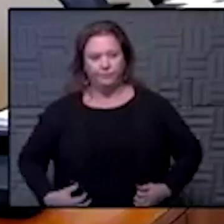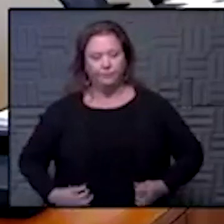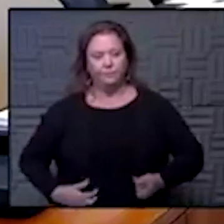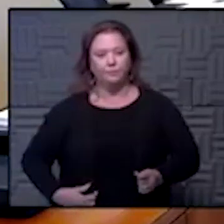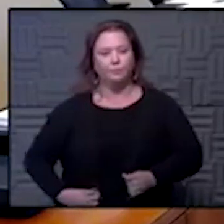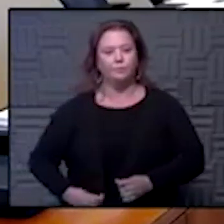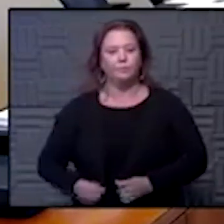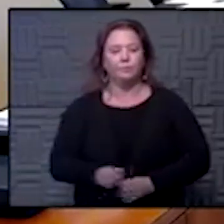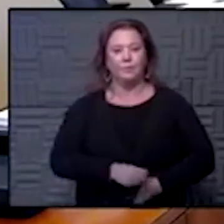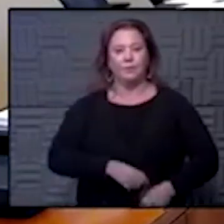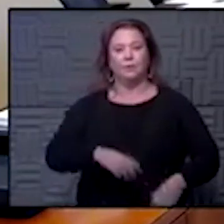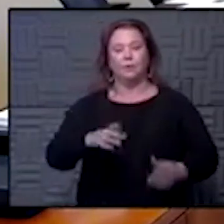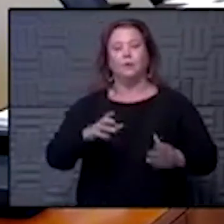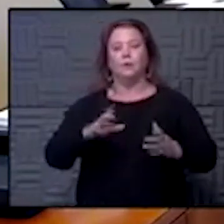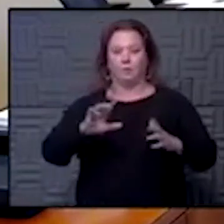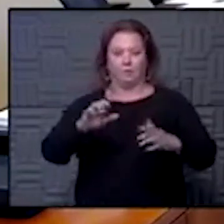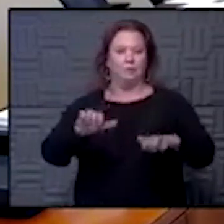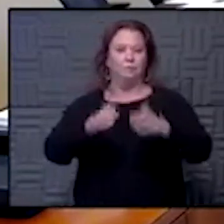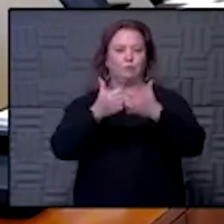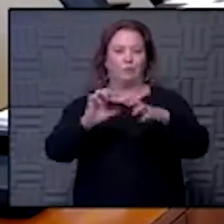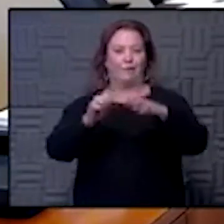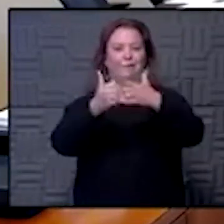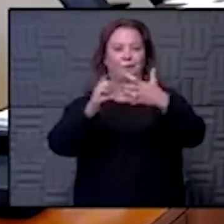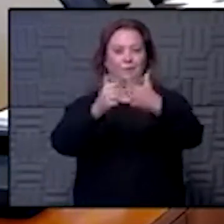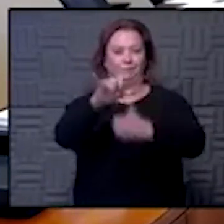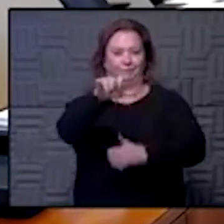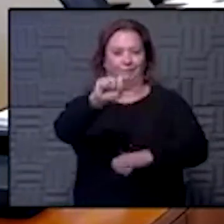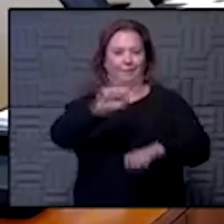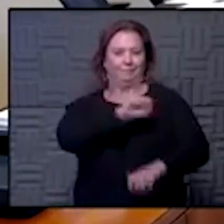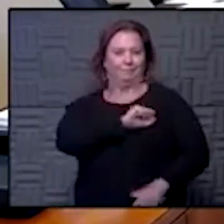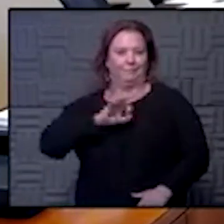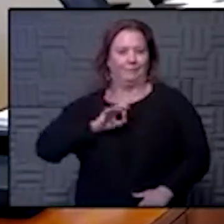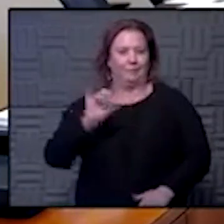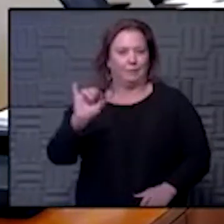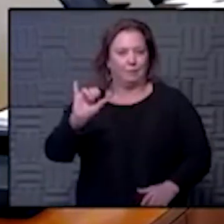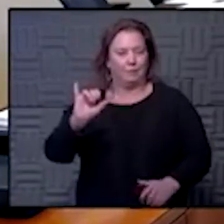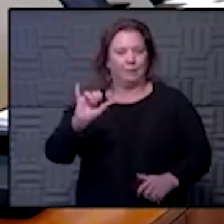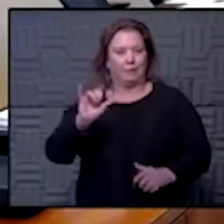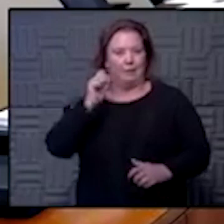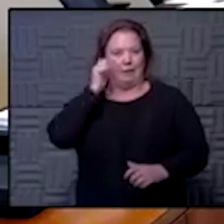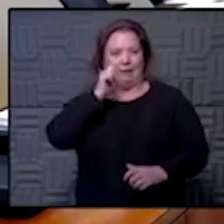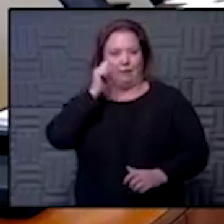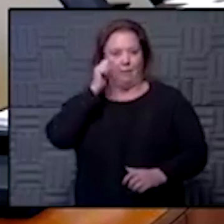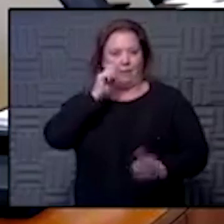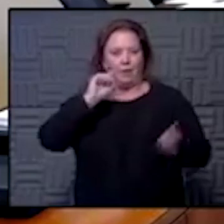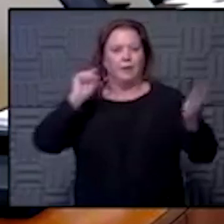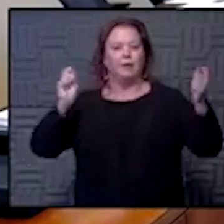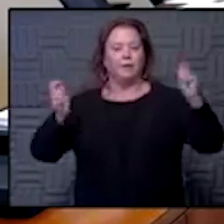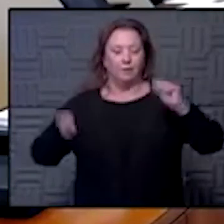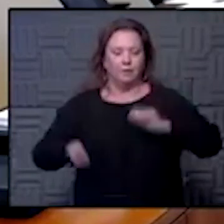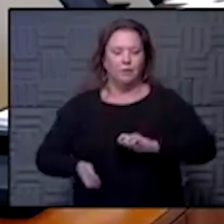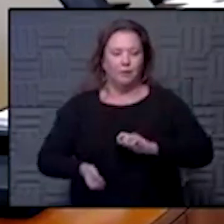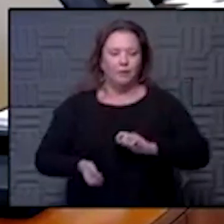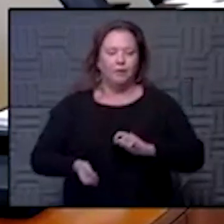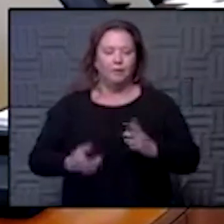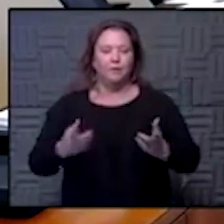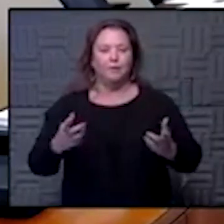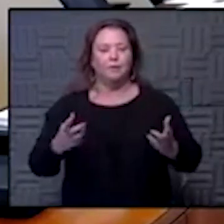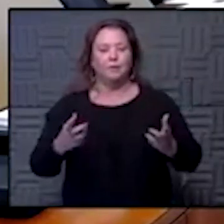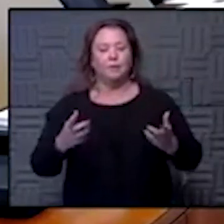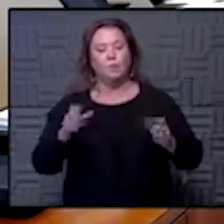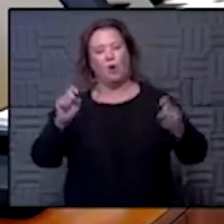clearly are intermittently having challenges with staffing, and so it's kind of a day-to-day thing. We're